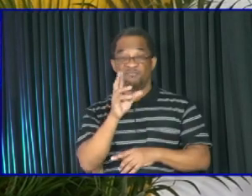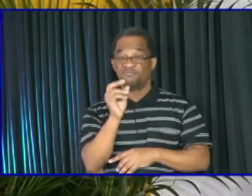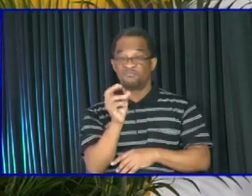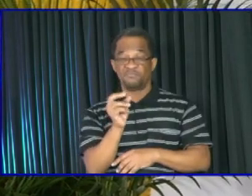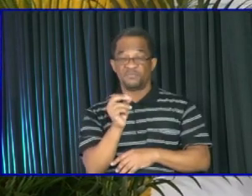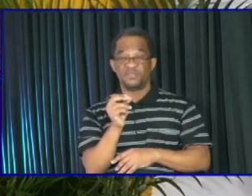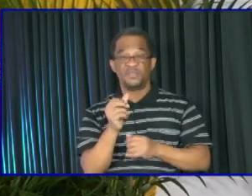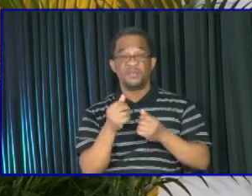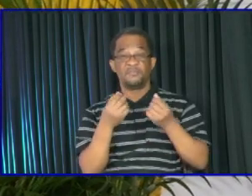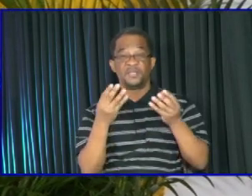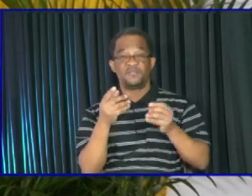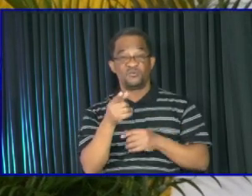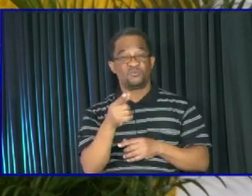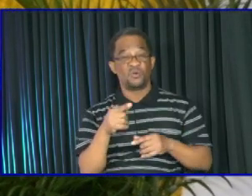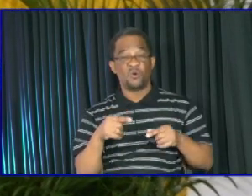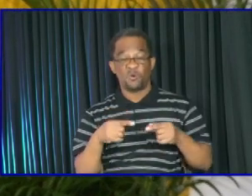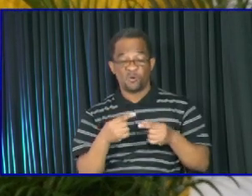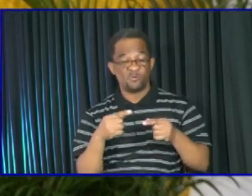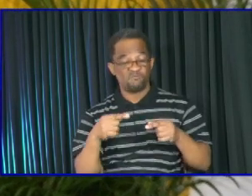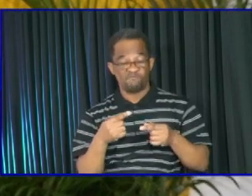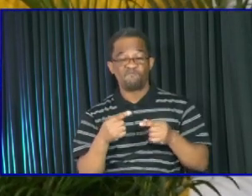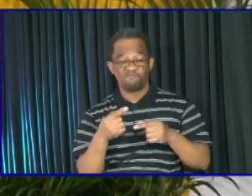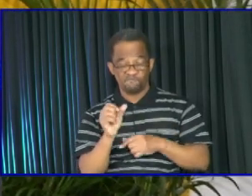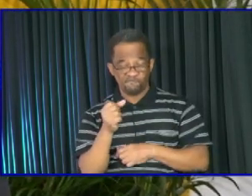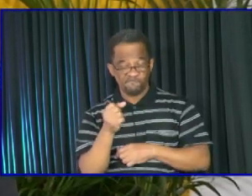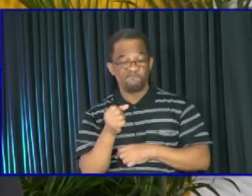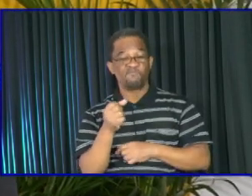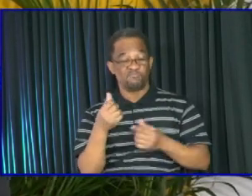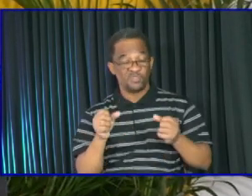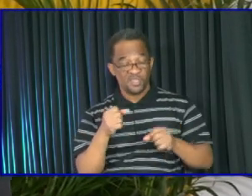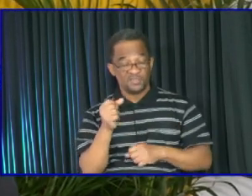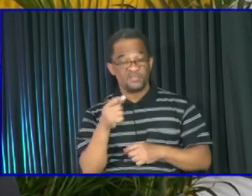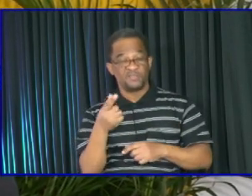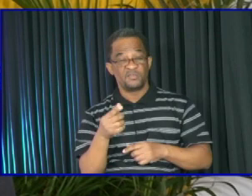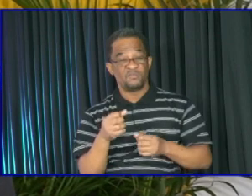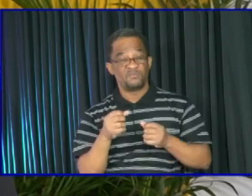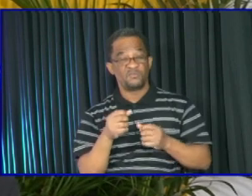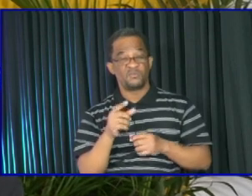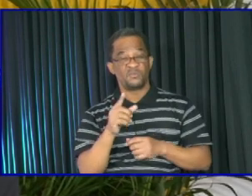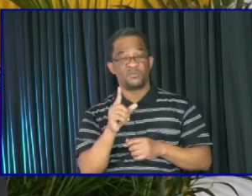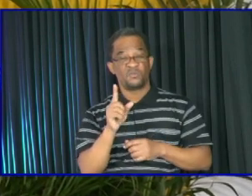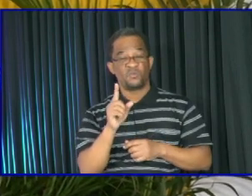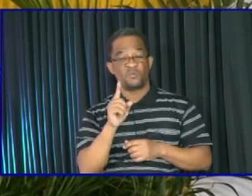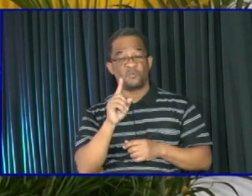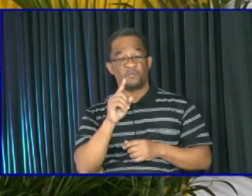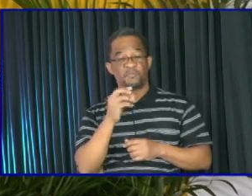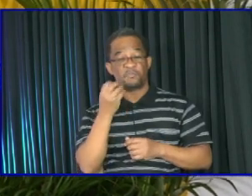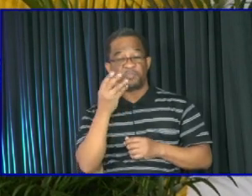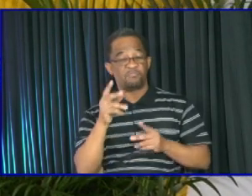know many of you are hurting, and you're hurting especially in the context of the pandemic.